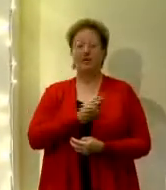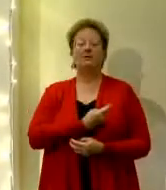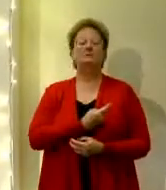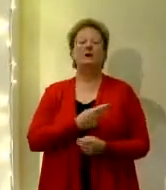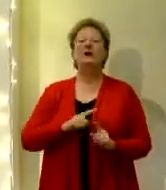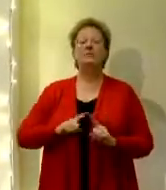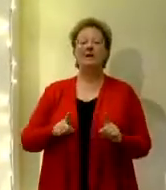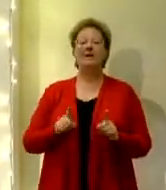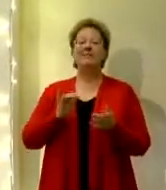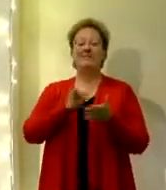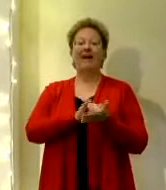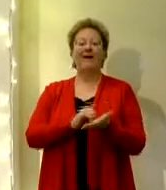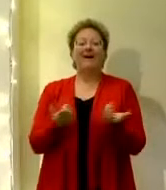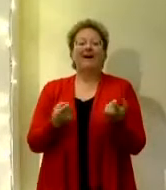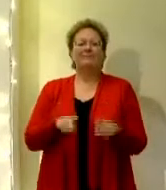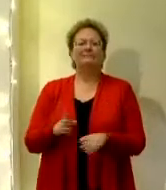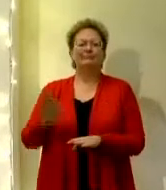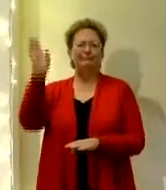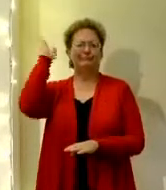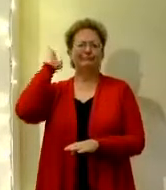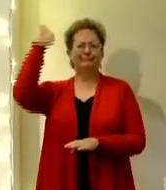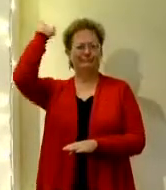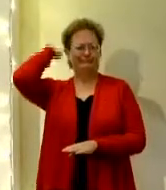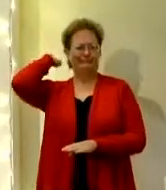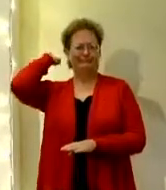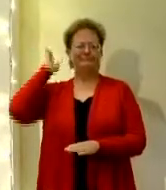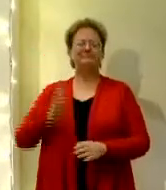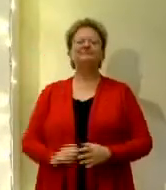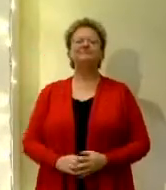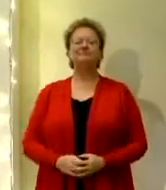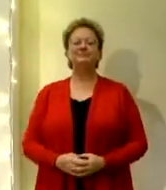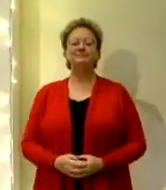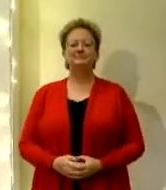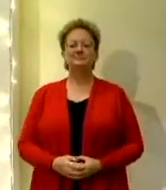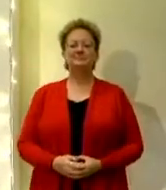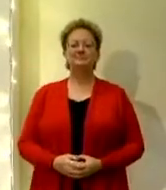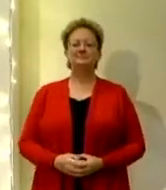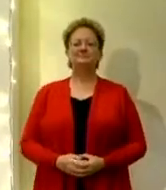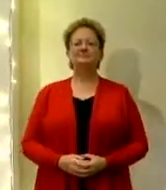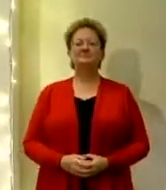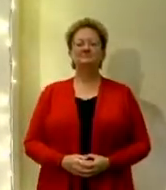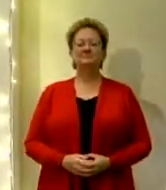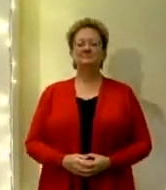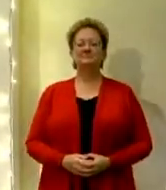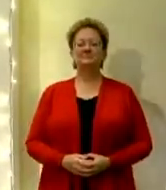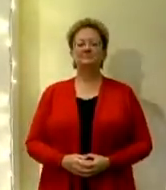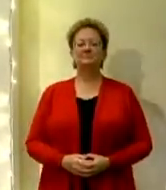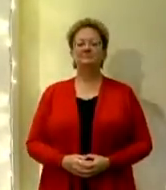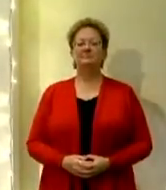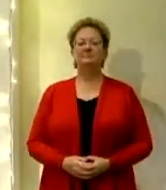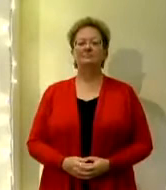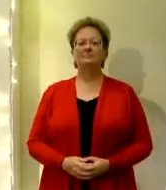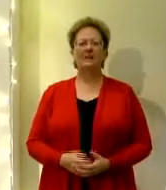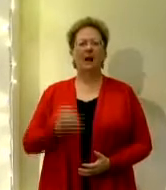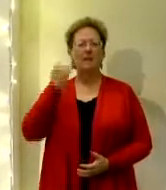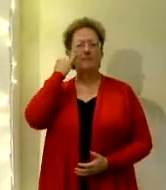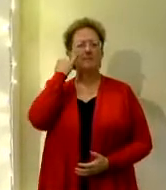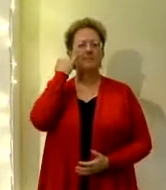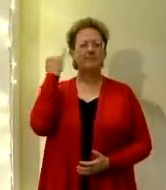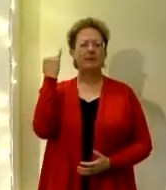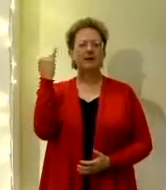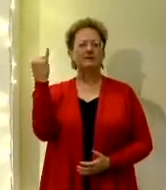But that's just kind of how it worked. That's how it worked back then. And so can you imagine